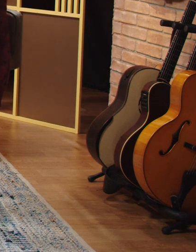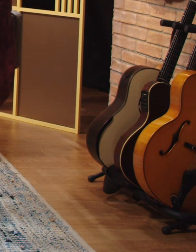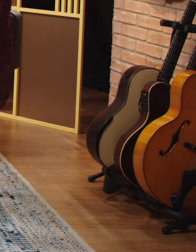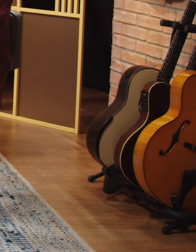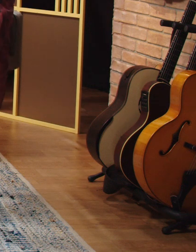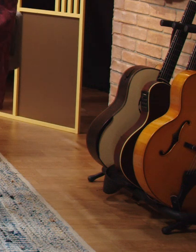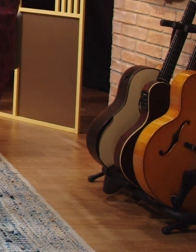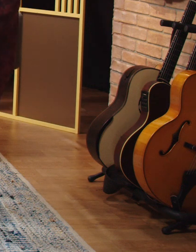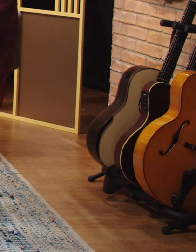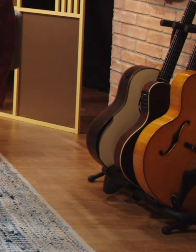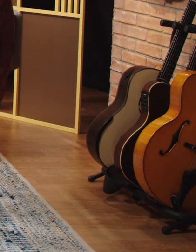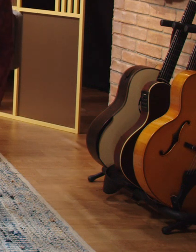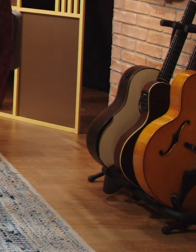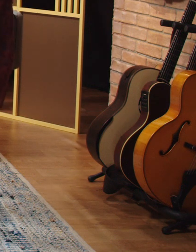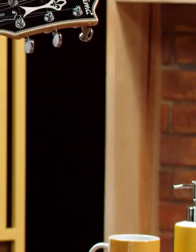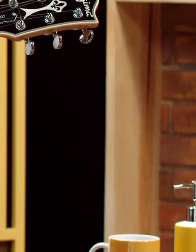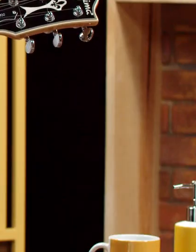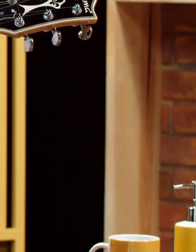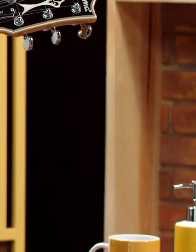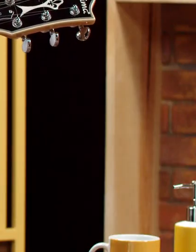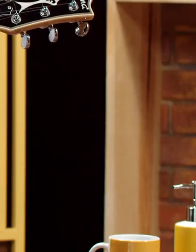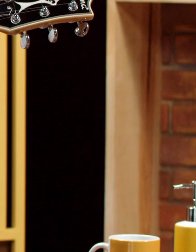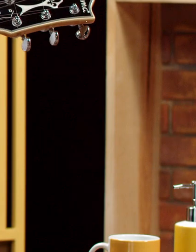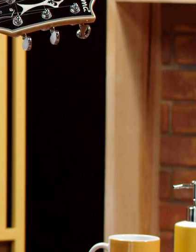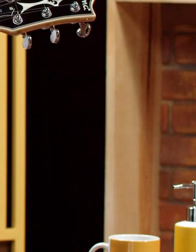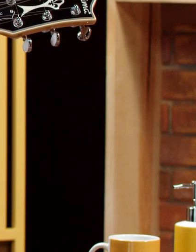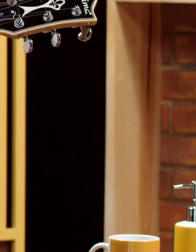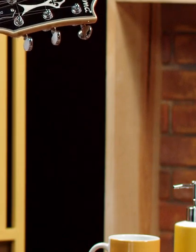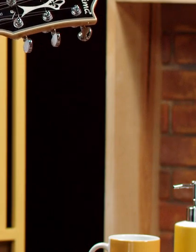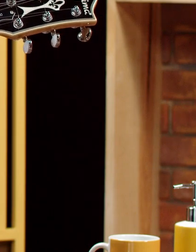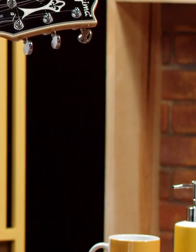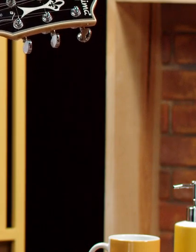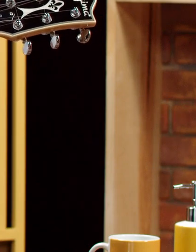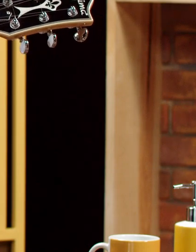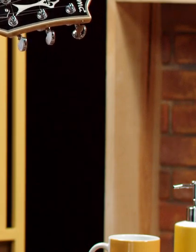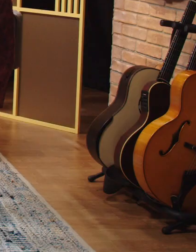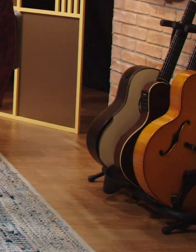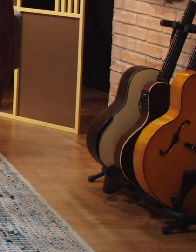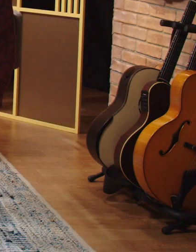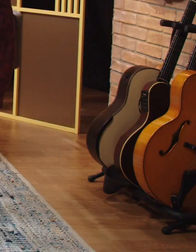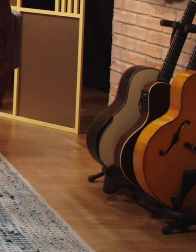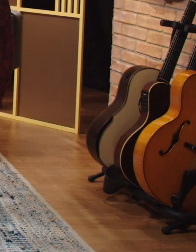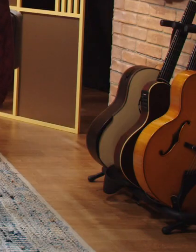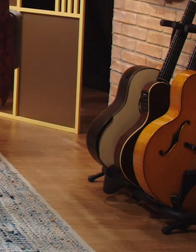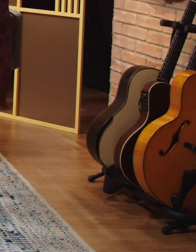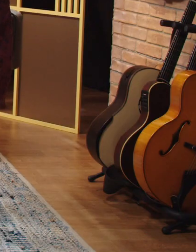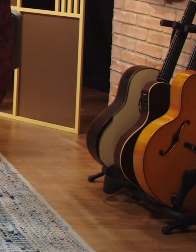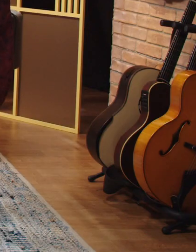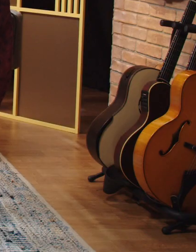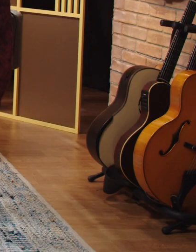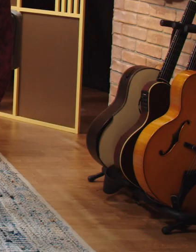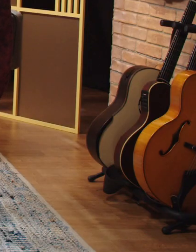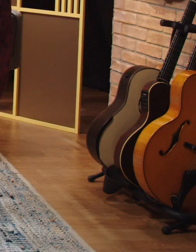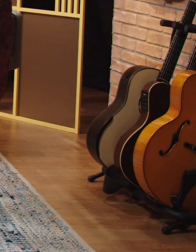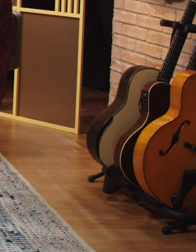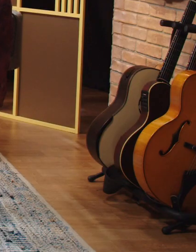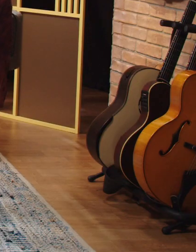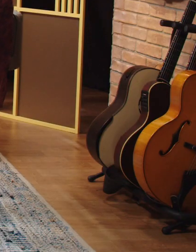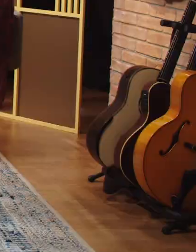end, this rainy day cannot keep me away. God is just so meant to